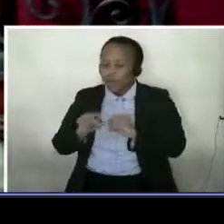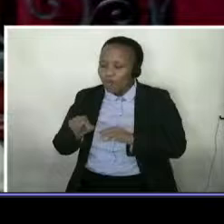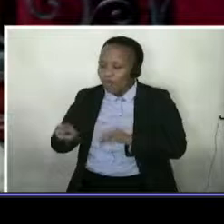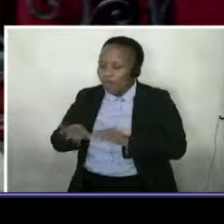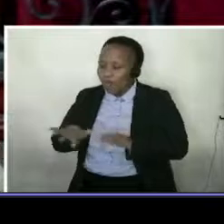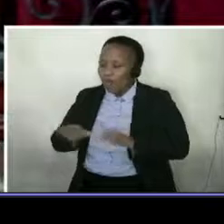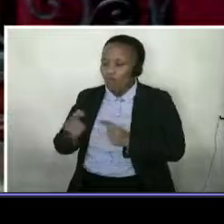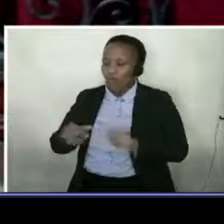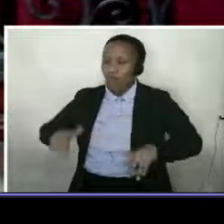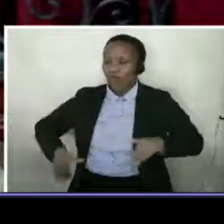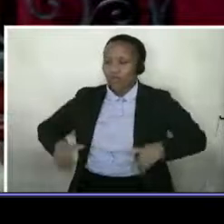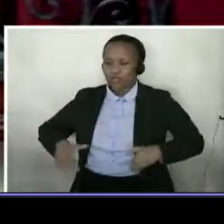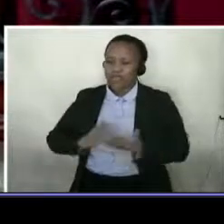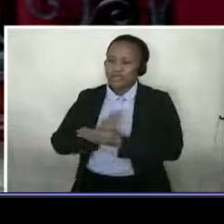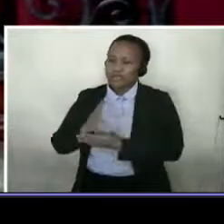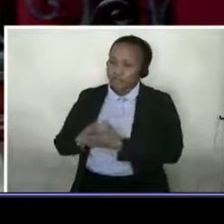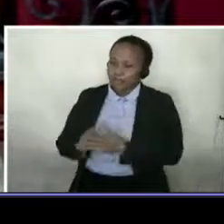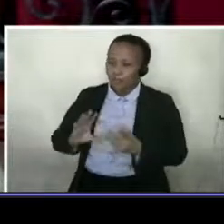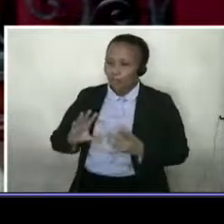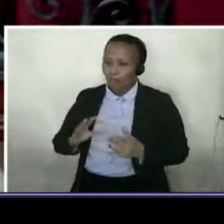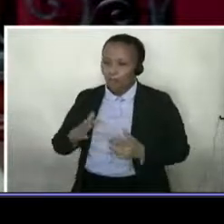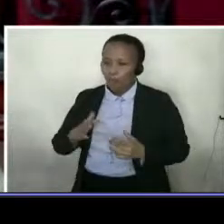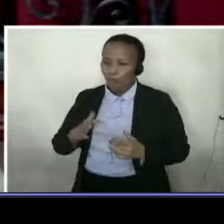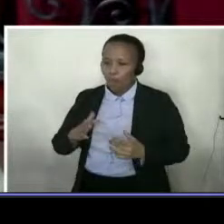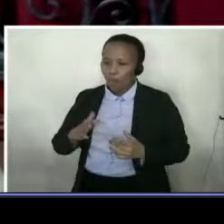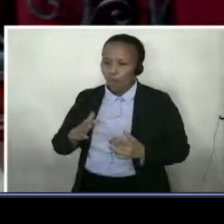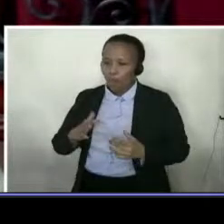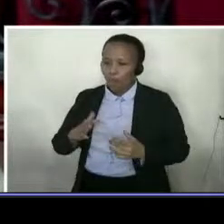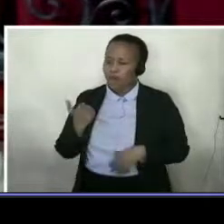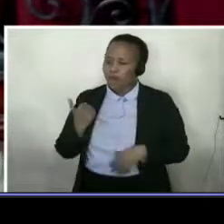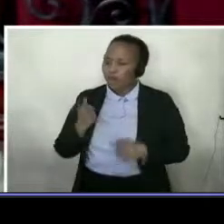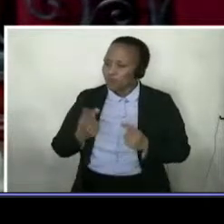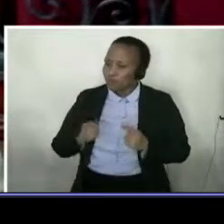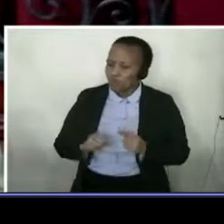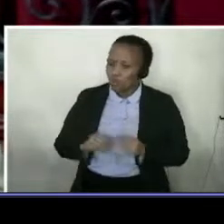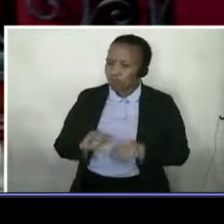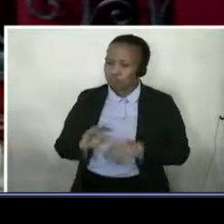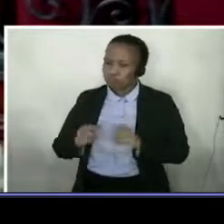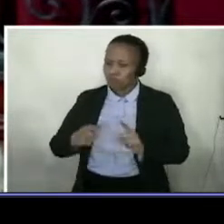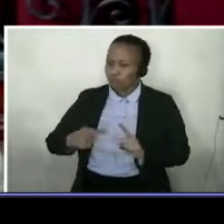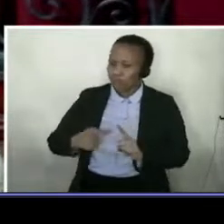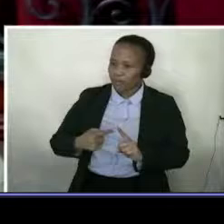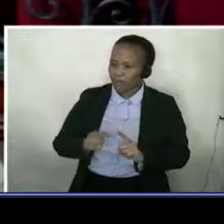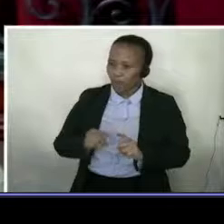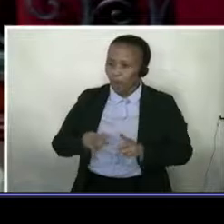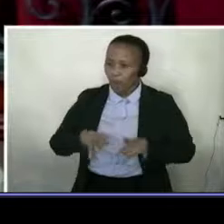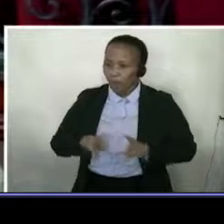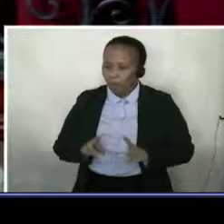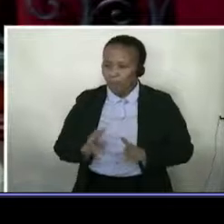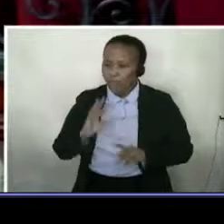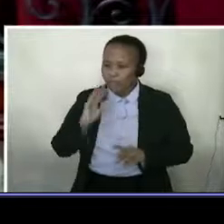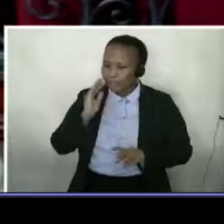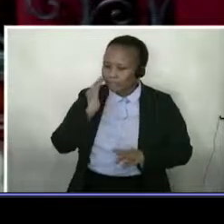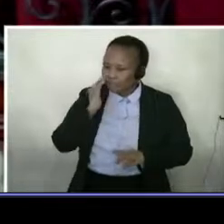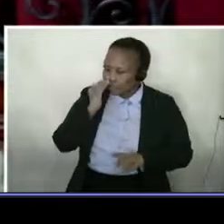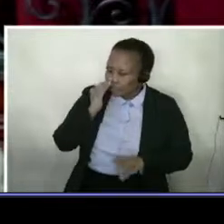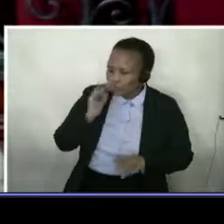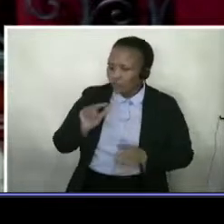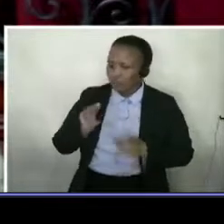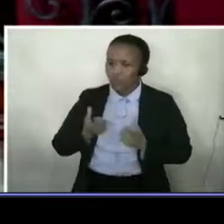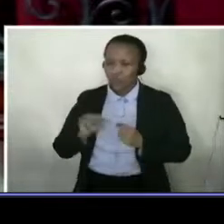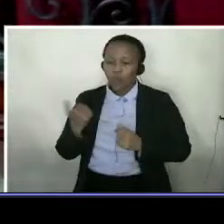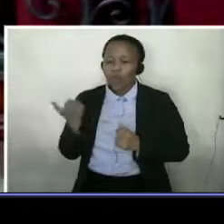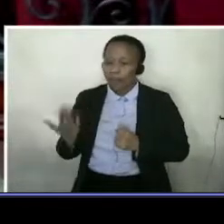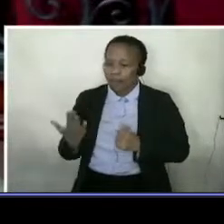departments decide to take shortcuts by applying for write-offs, knowing very well that they have not complied with all the legal requirements of either